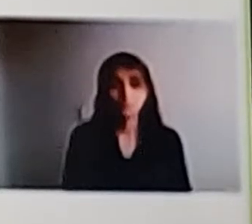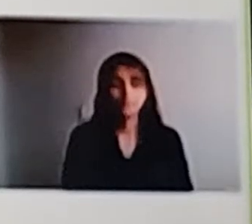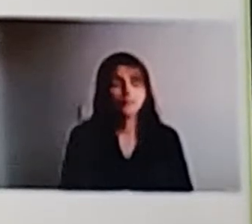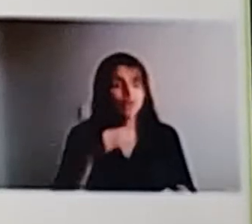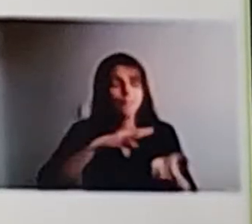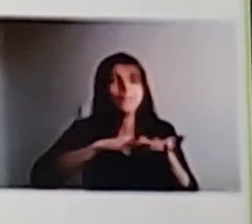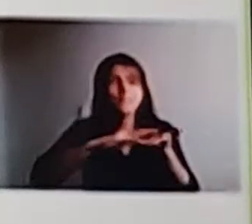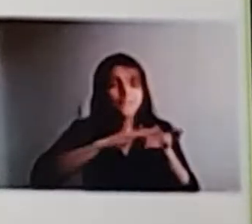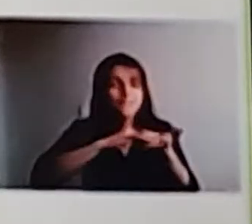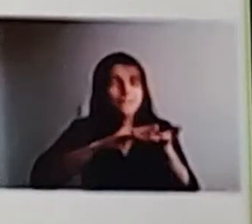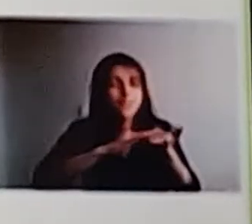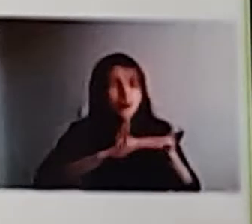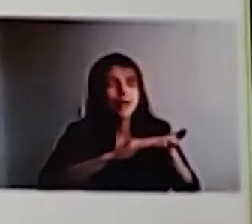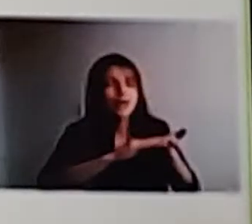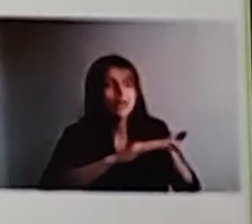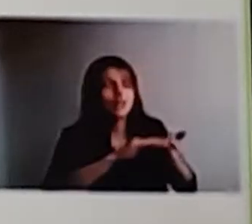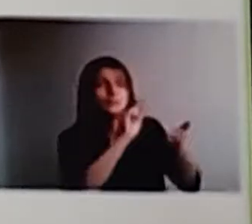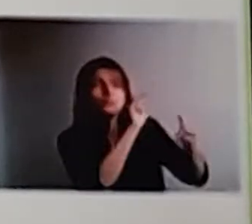Can we continue?